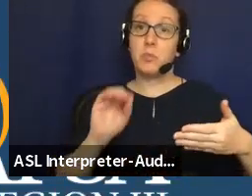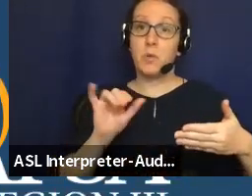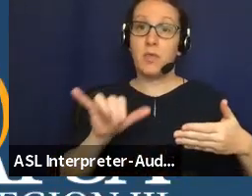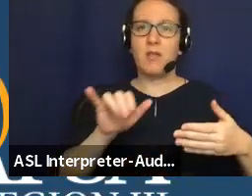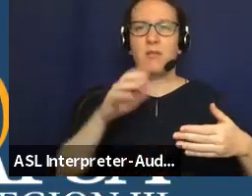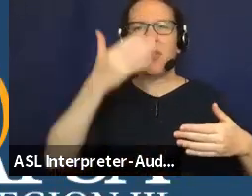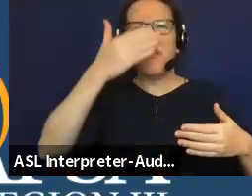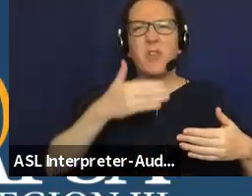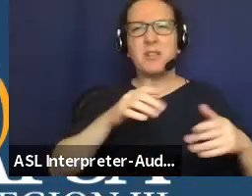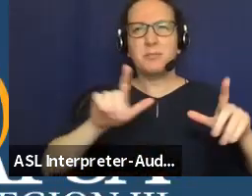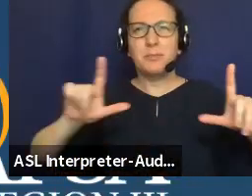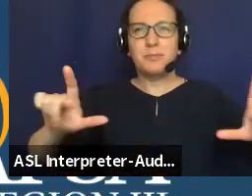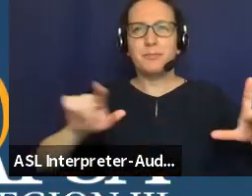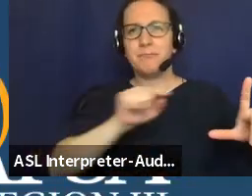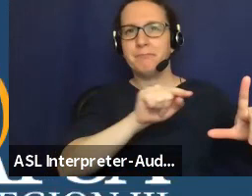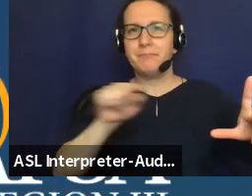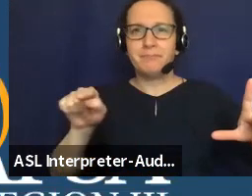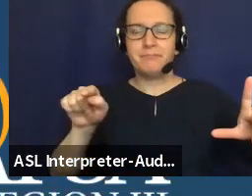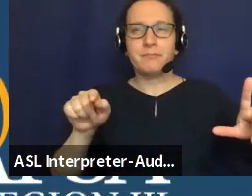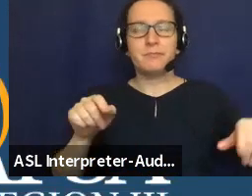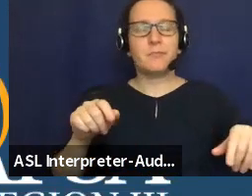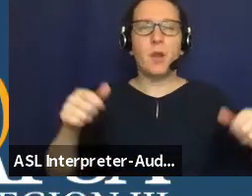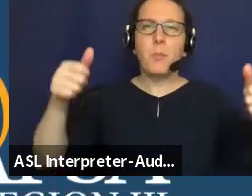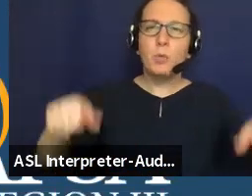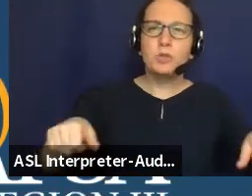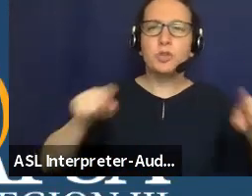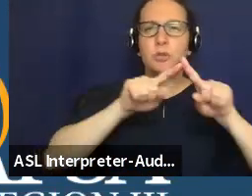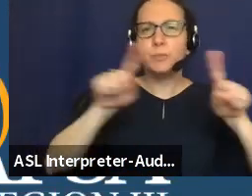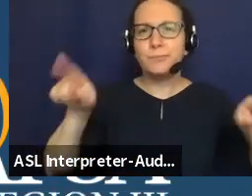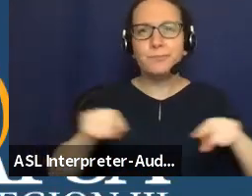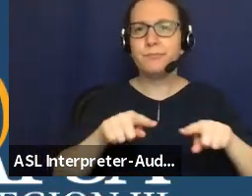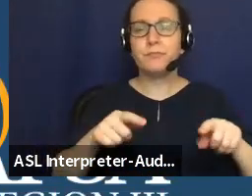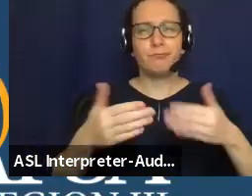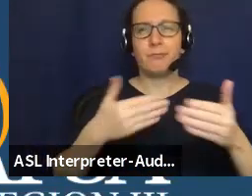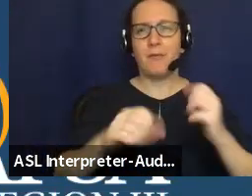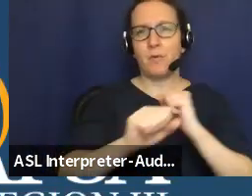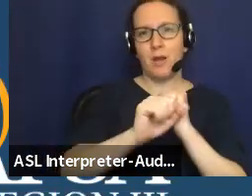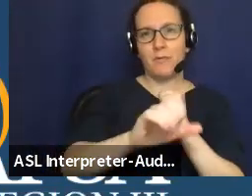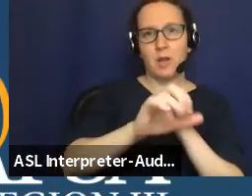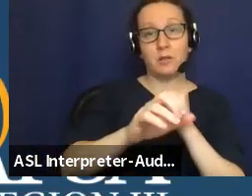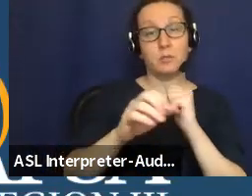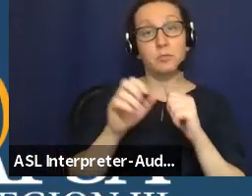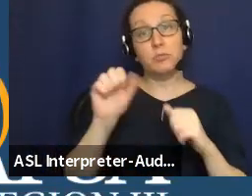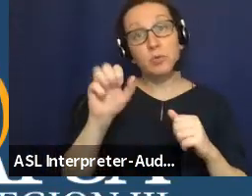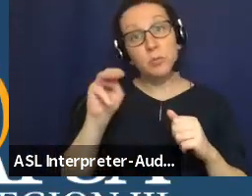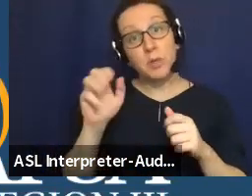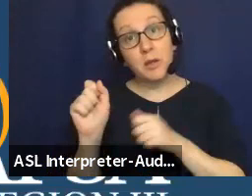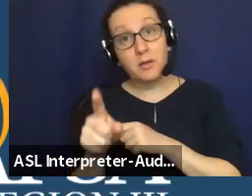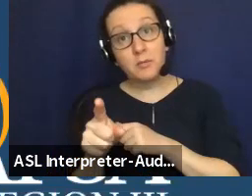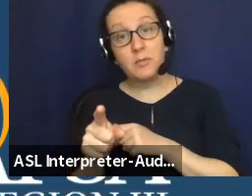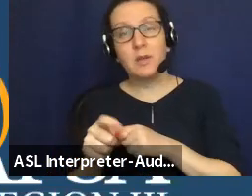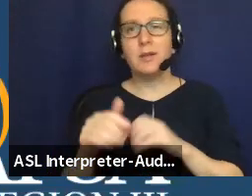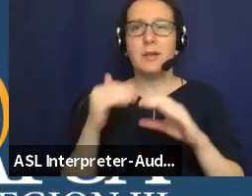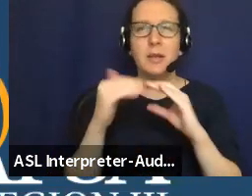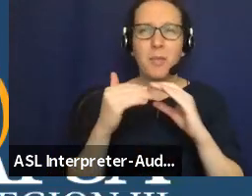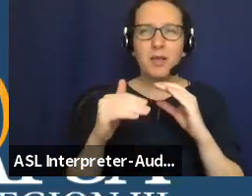your event poster or whatever, however you're advertising it, if it's through social media, emails,